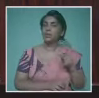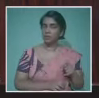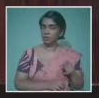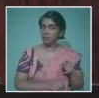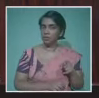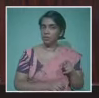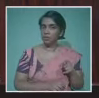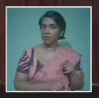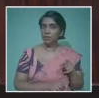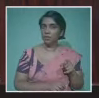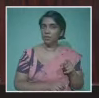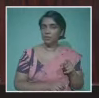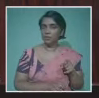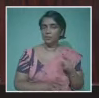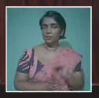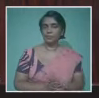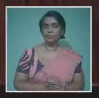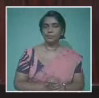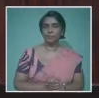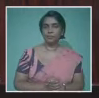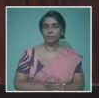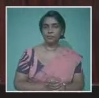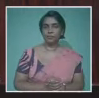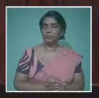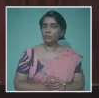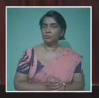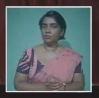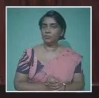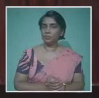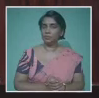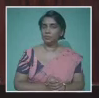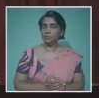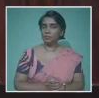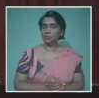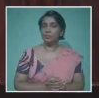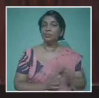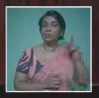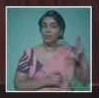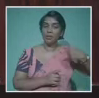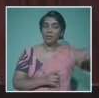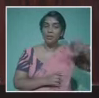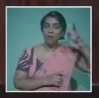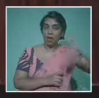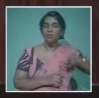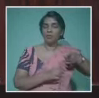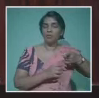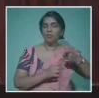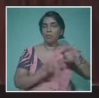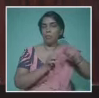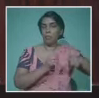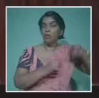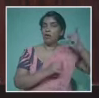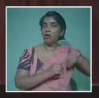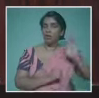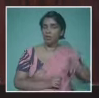the board of the IMF. So before that, he has to have some discussions with the